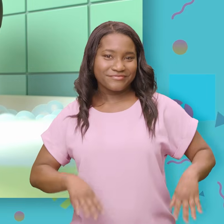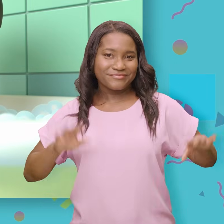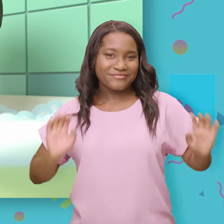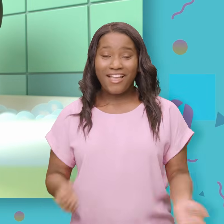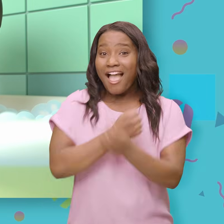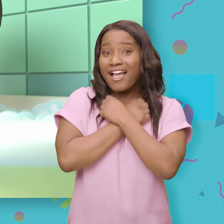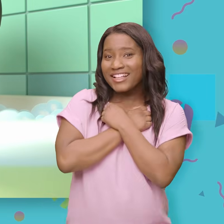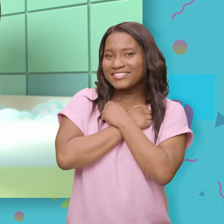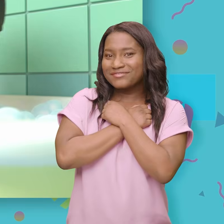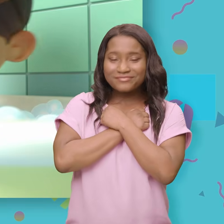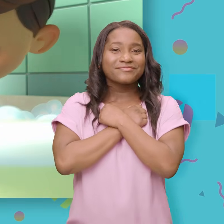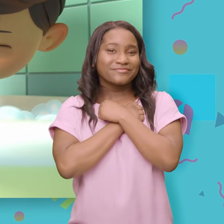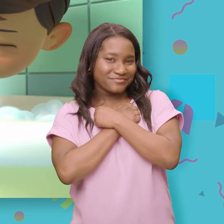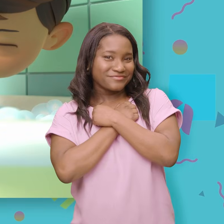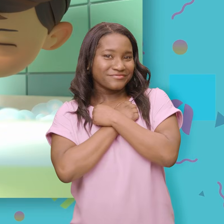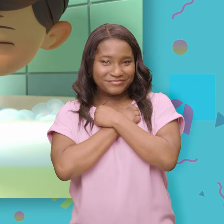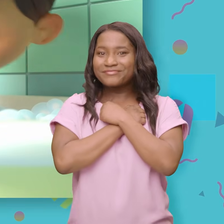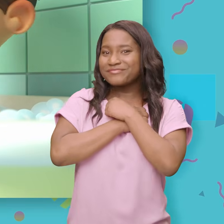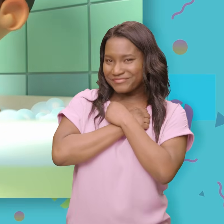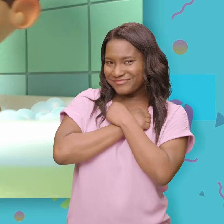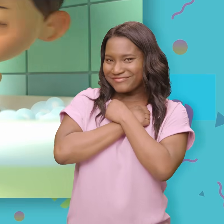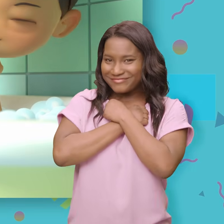I love to